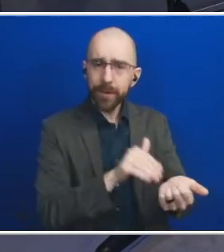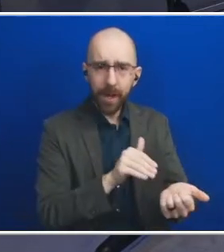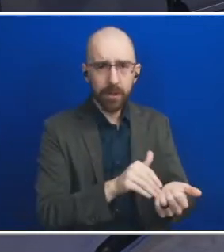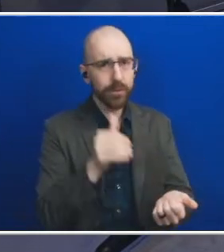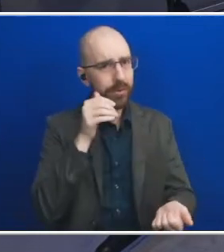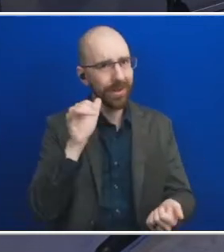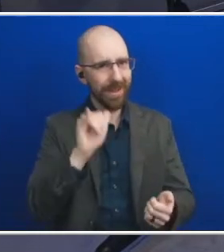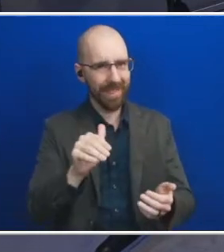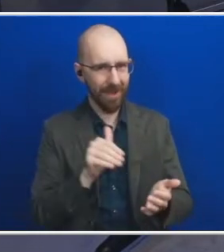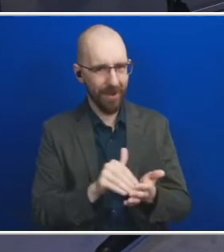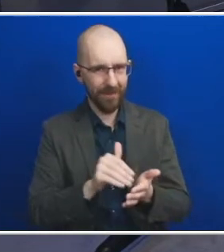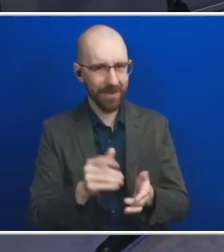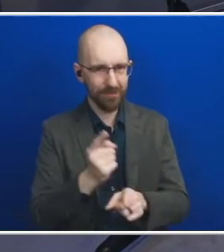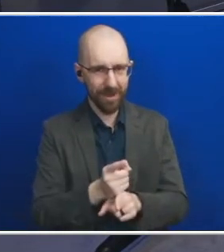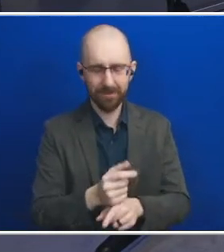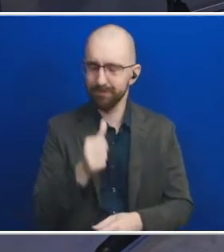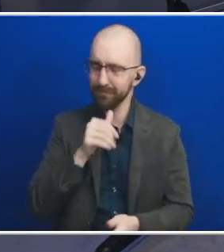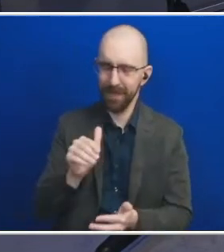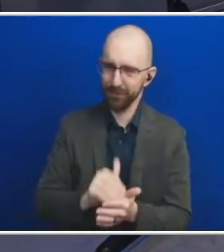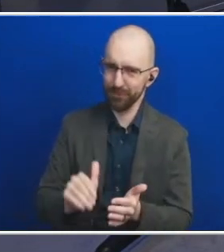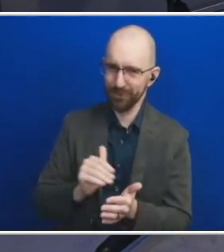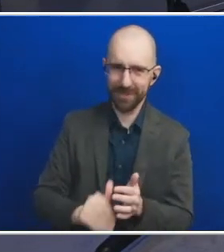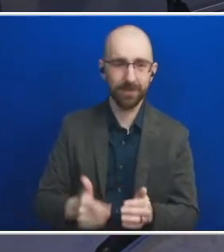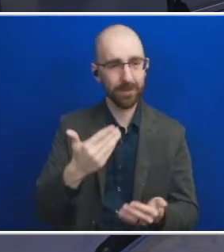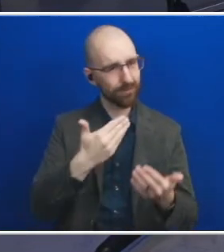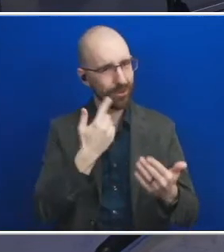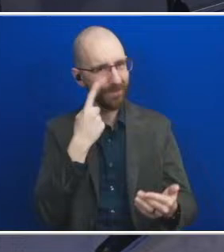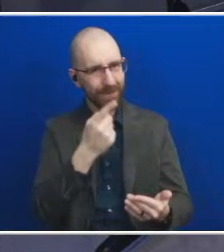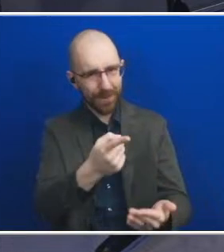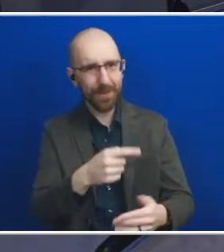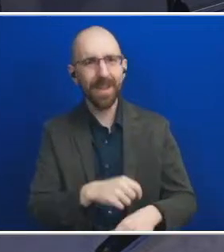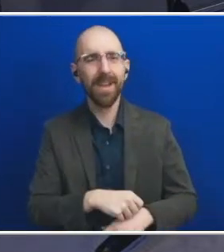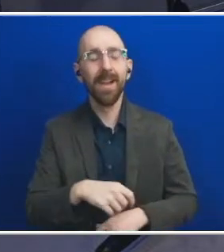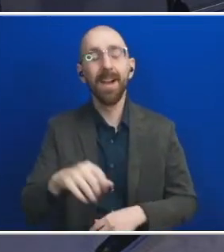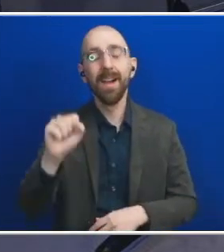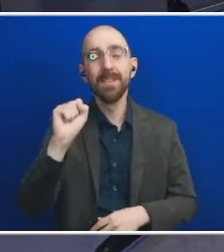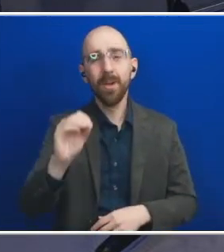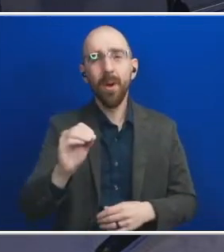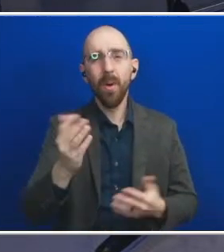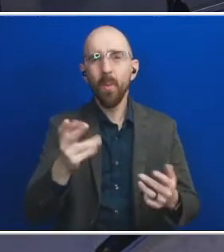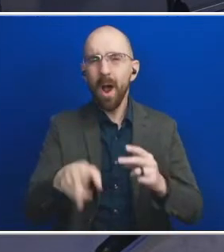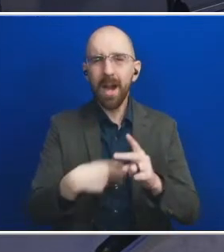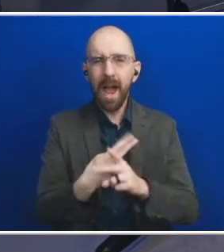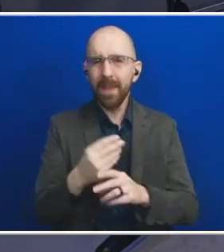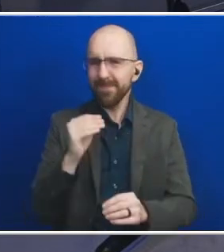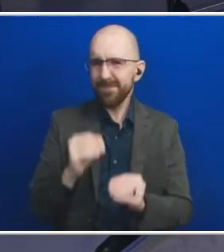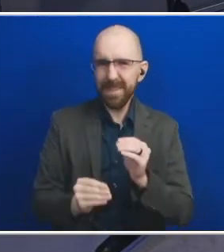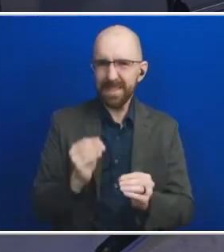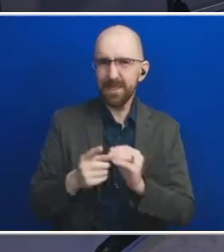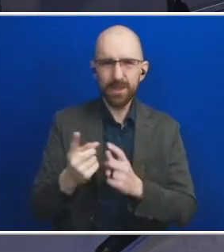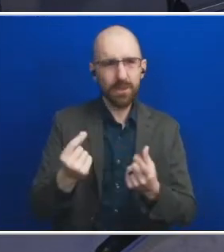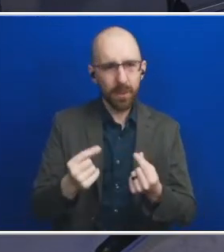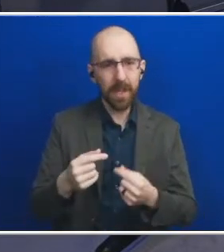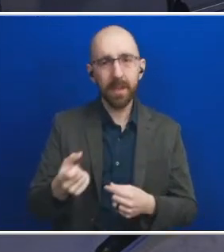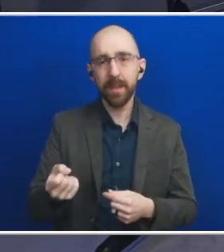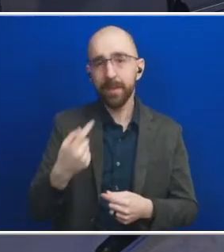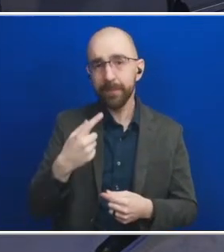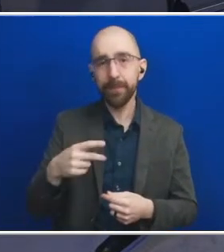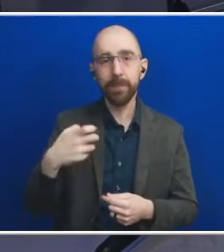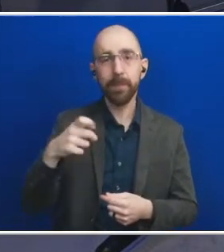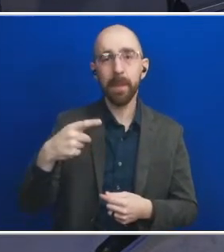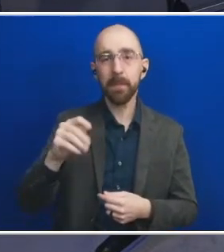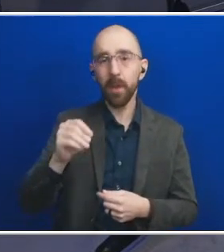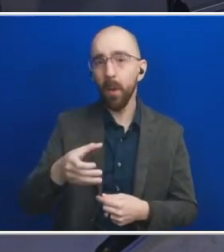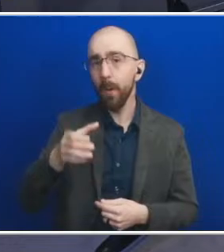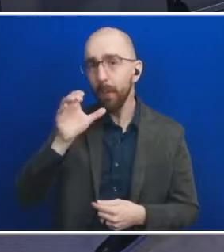usually. No. So good for you. So what kind of remedies were you doing? Were you taking Pepto and doing these kind of things? Were you changing anything